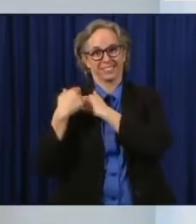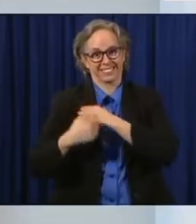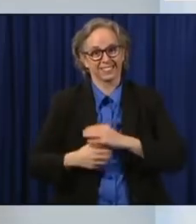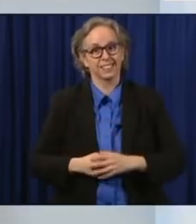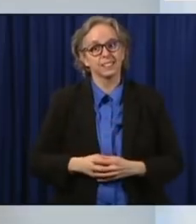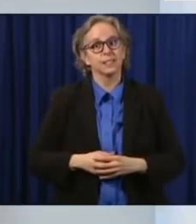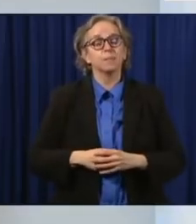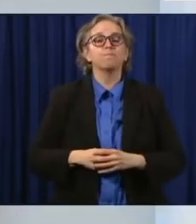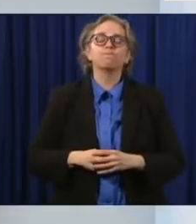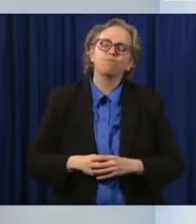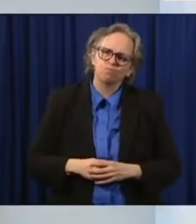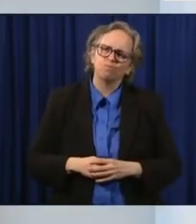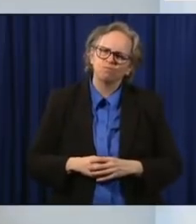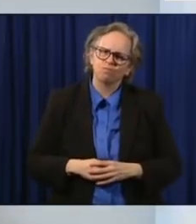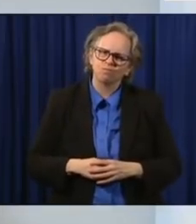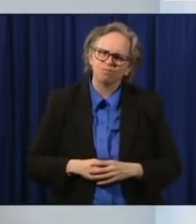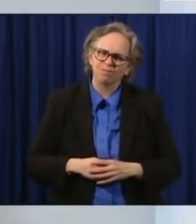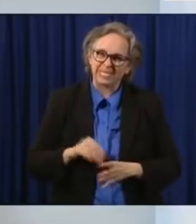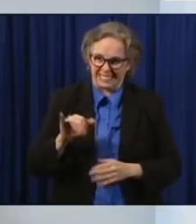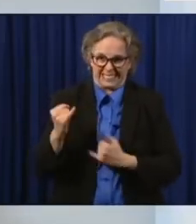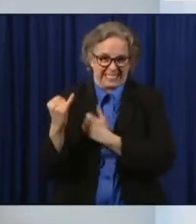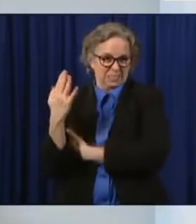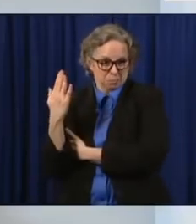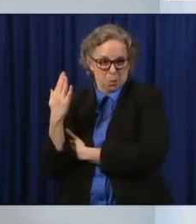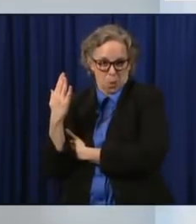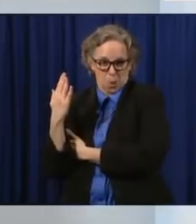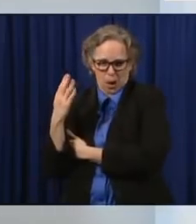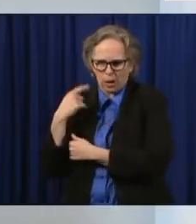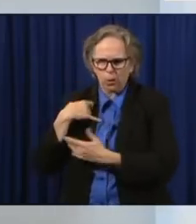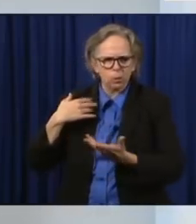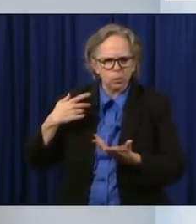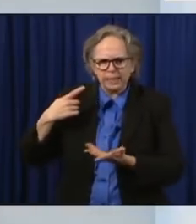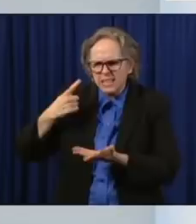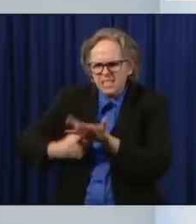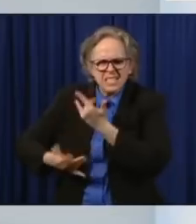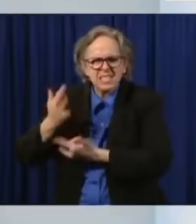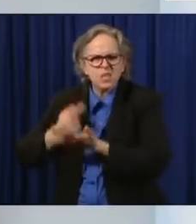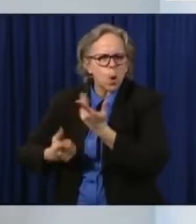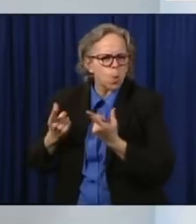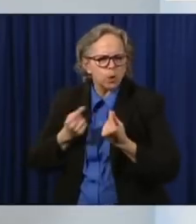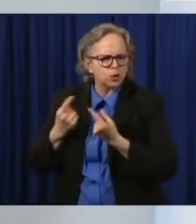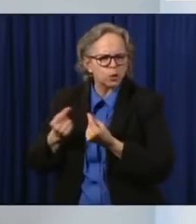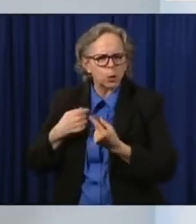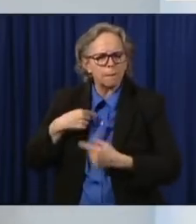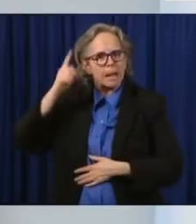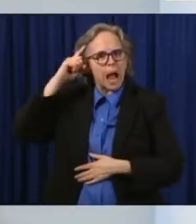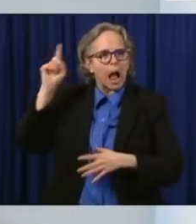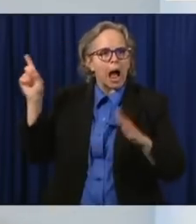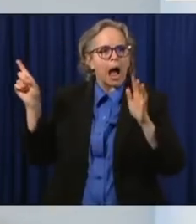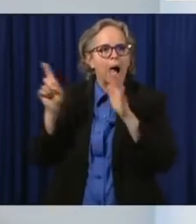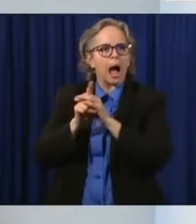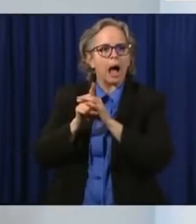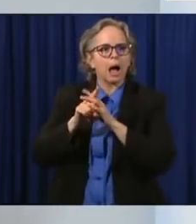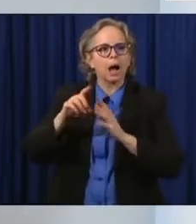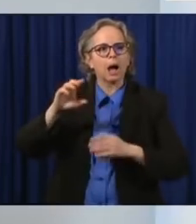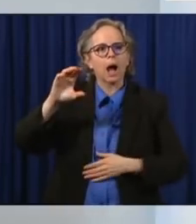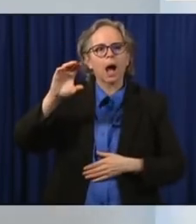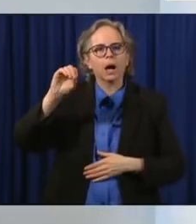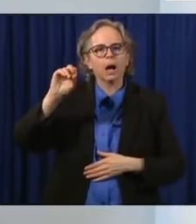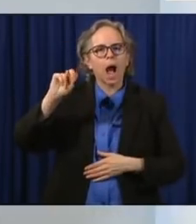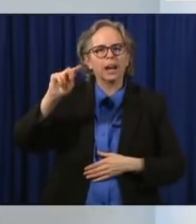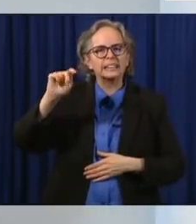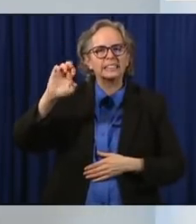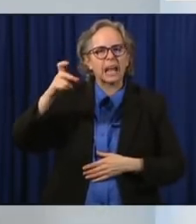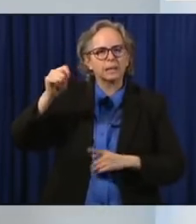we were discussing this morning of the context, because a lot of times we get asked questions, well, why are you doing things this